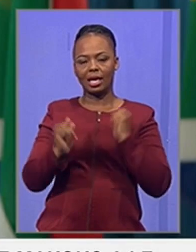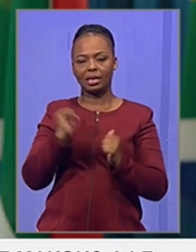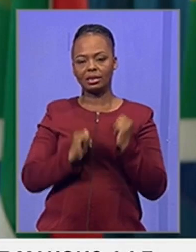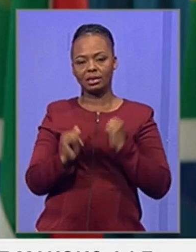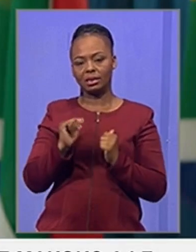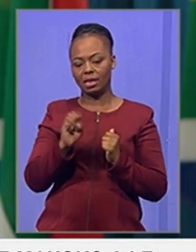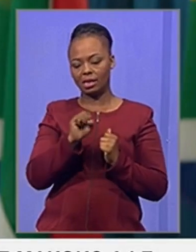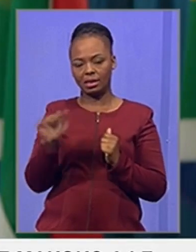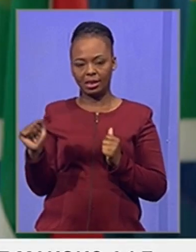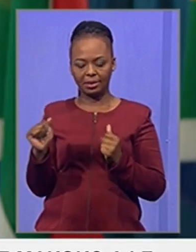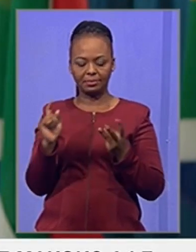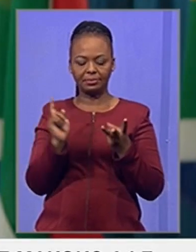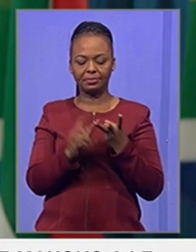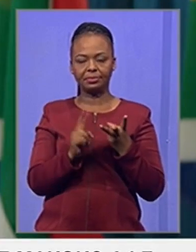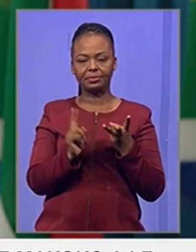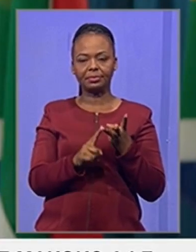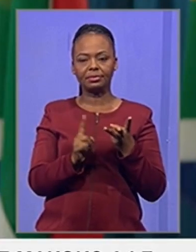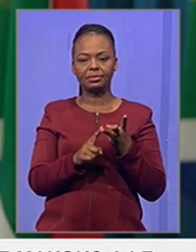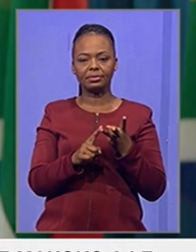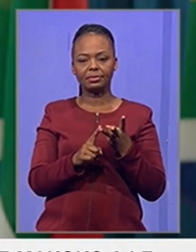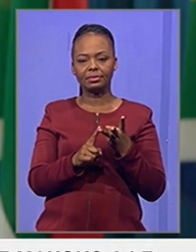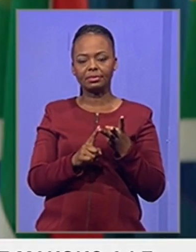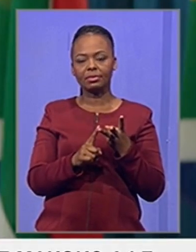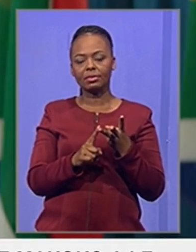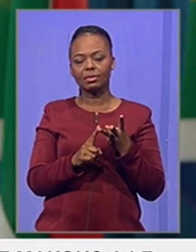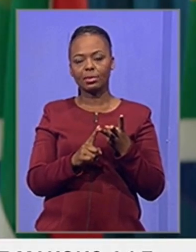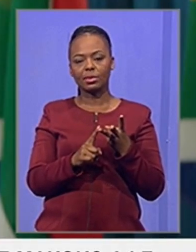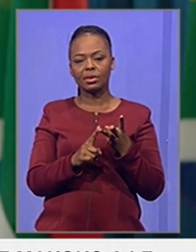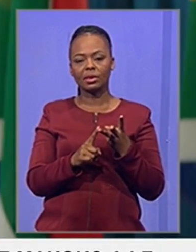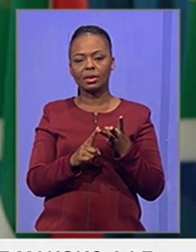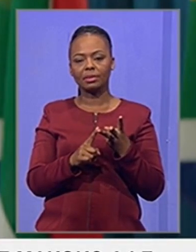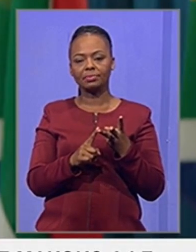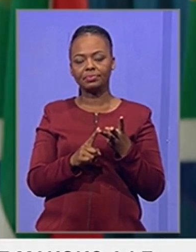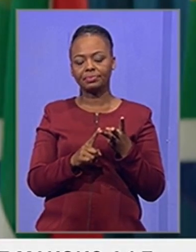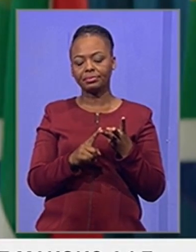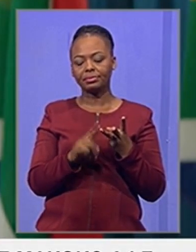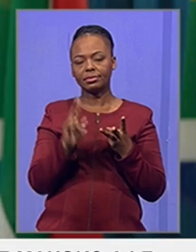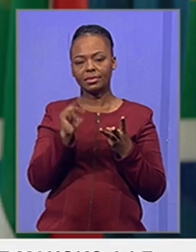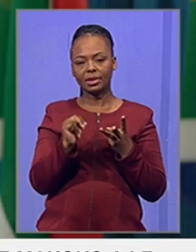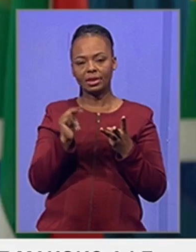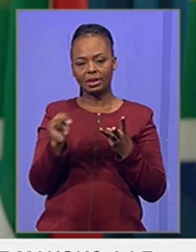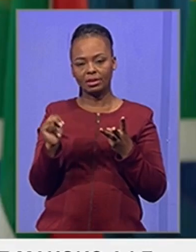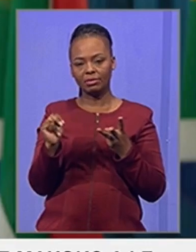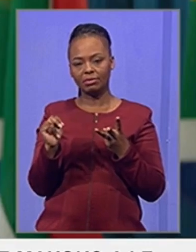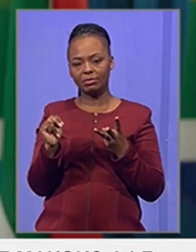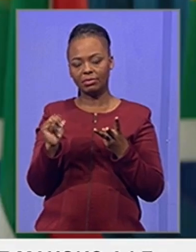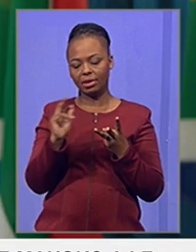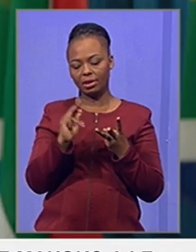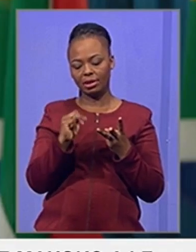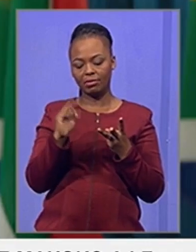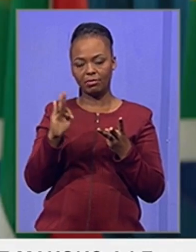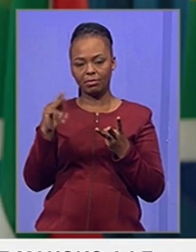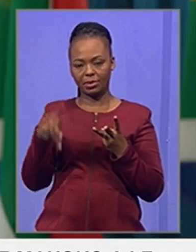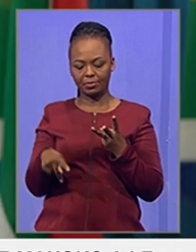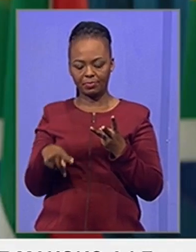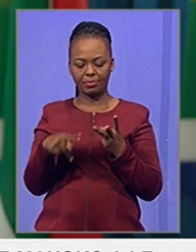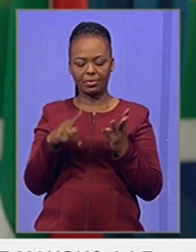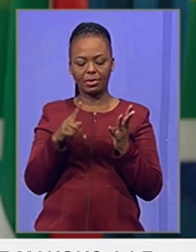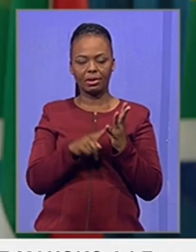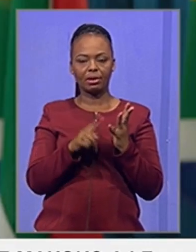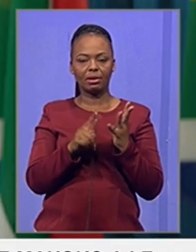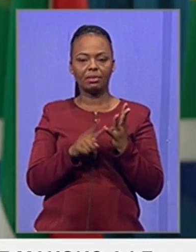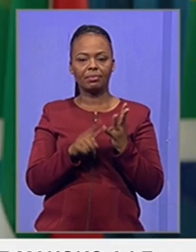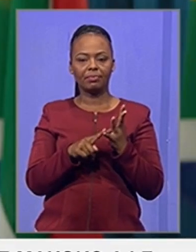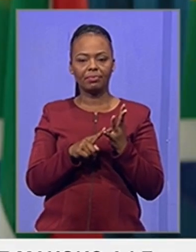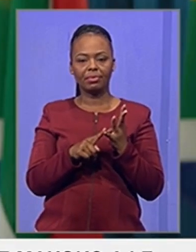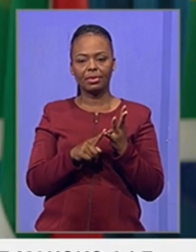Africa, Mr. Ahmed Sheikh Imam from the National Freedom Party, Dr. Peter Groenewald from